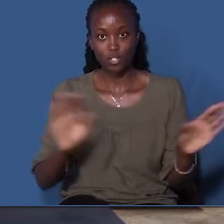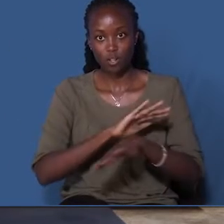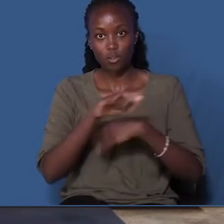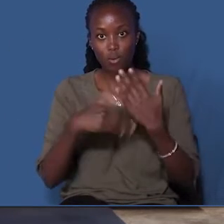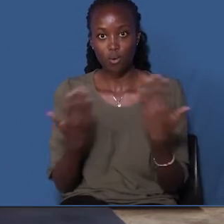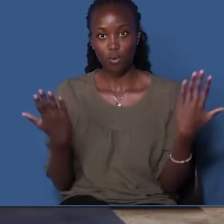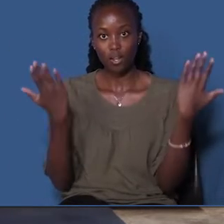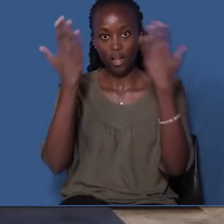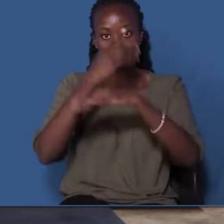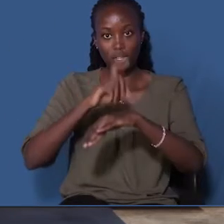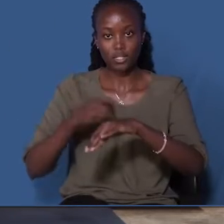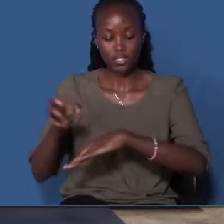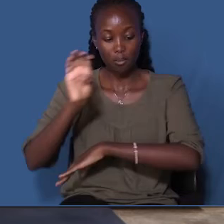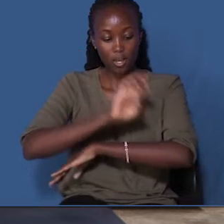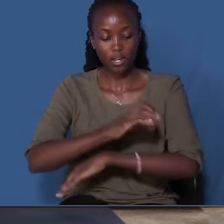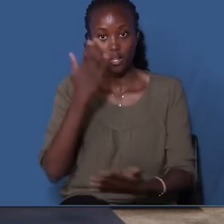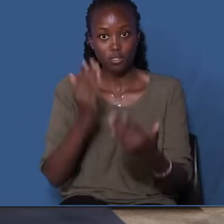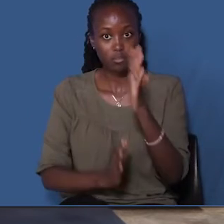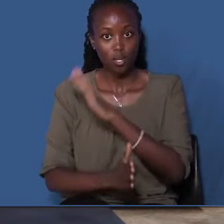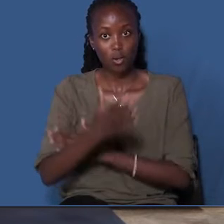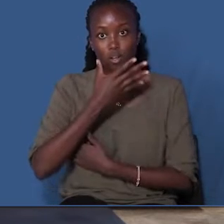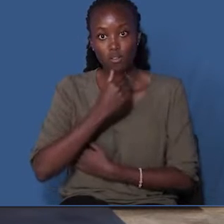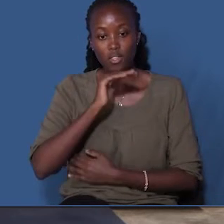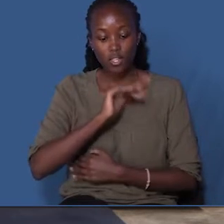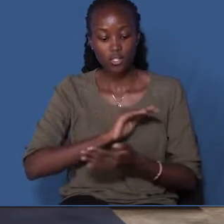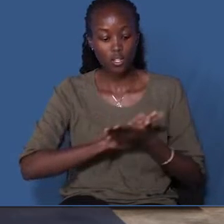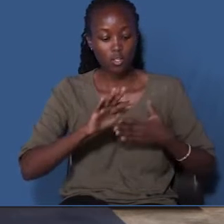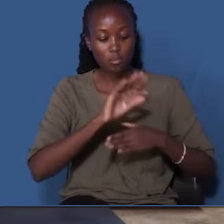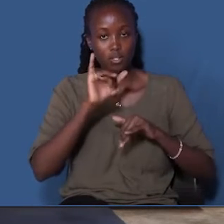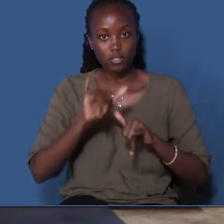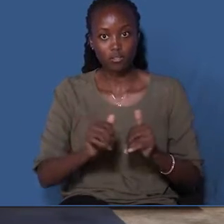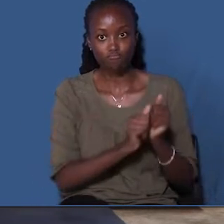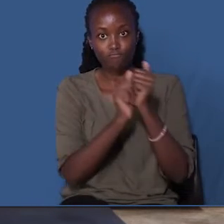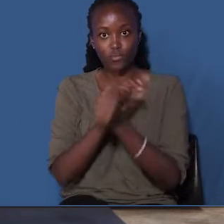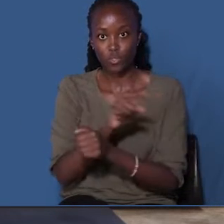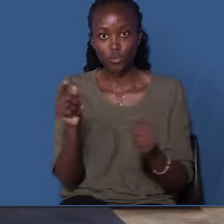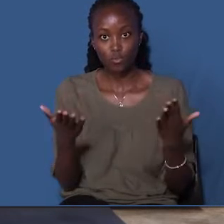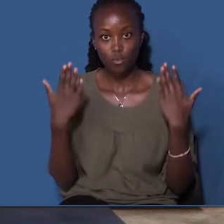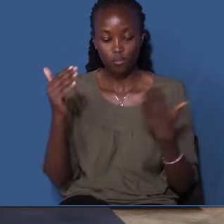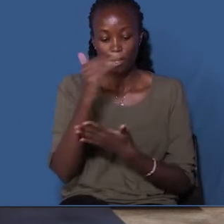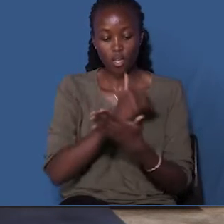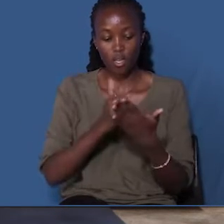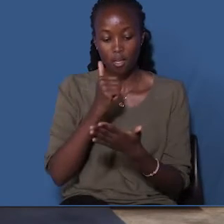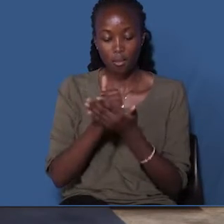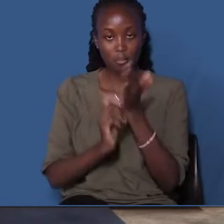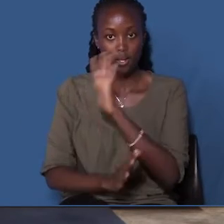Son, and the Holy Spirit be with you and remain with you always. Amen. God bless you. Have a